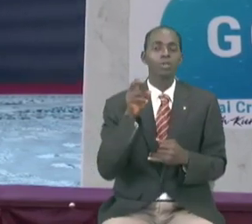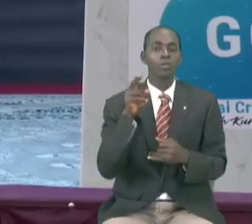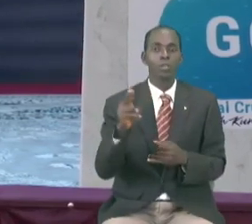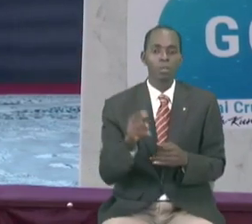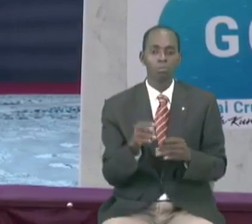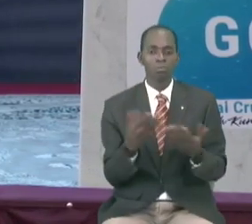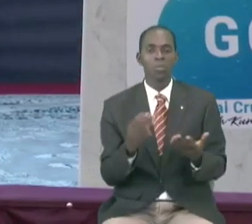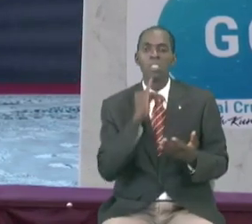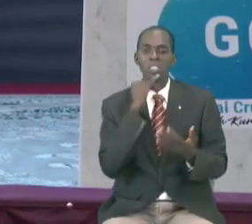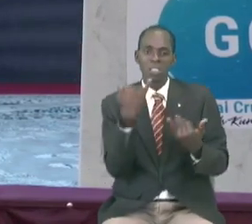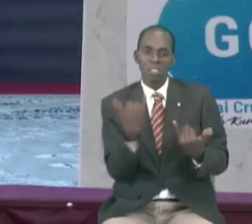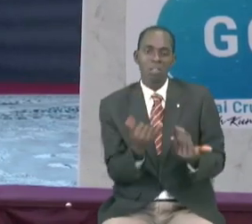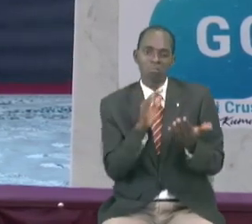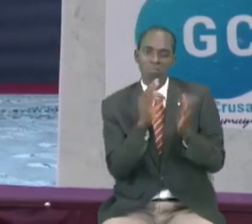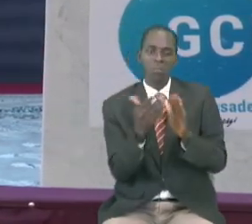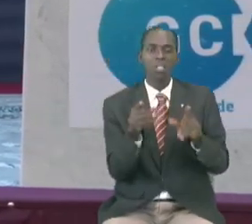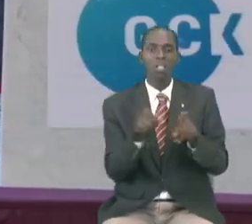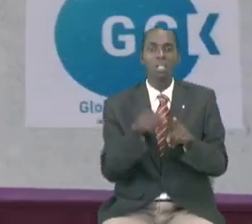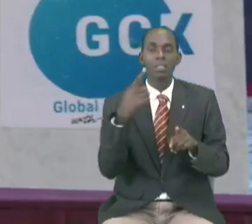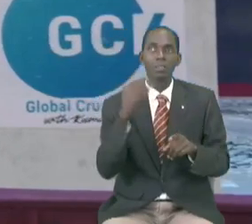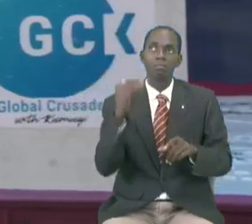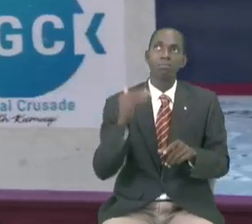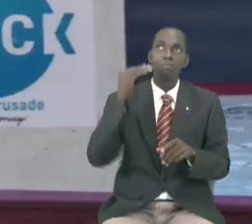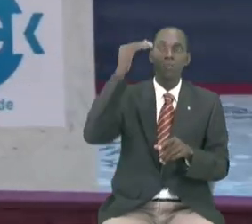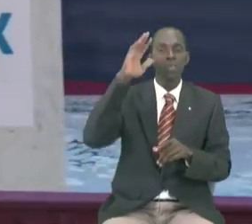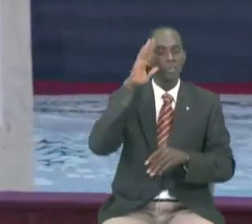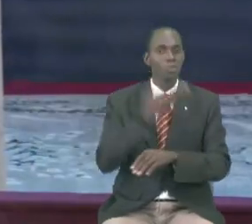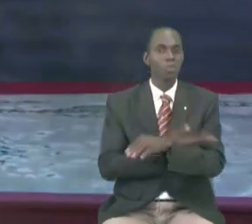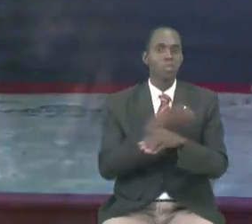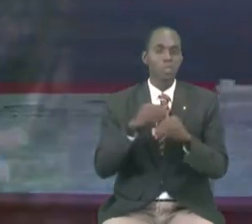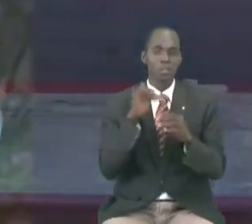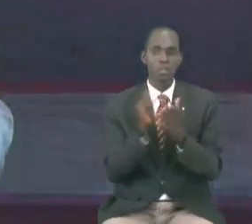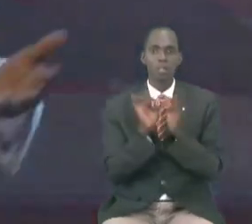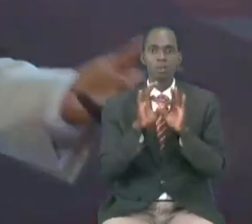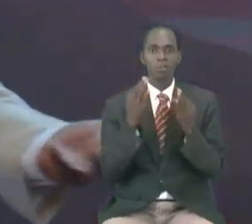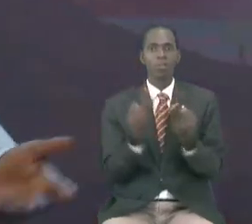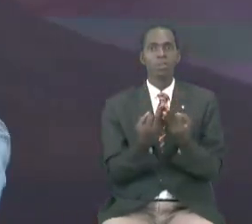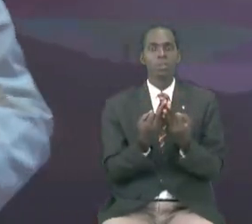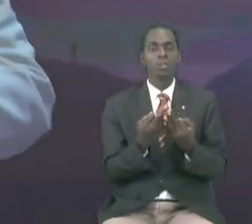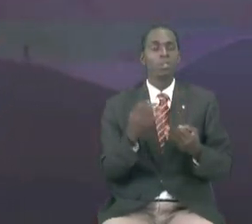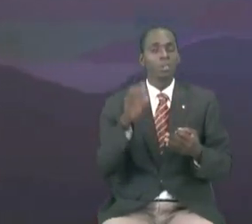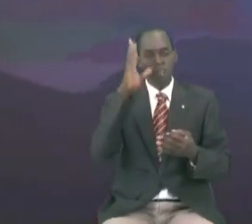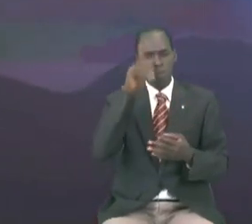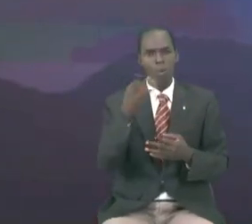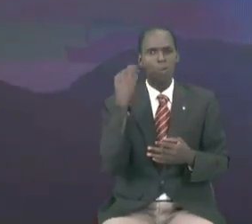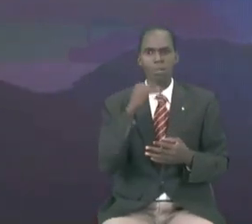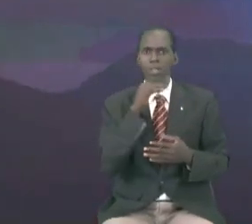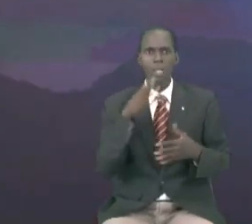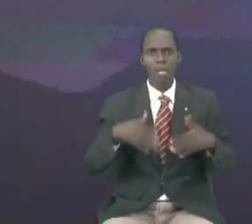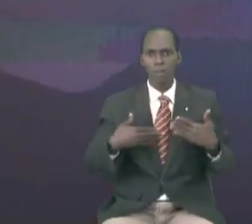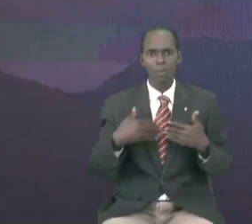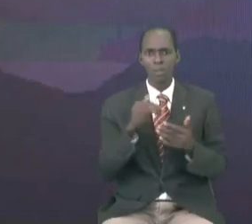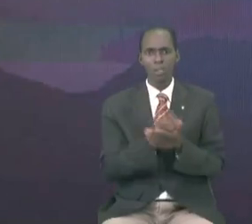Nineveh turned to the Lord, and the elder brother was not happy that the father received